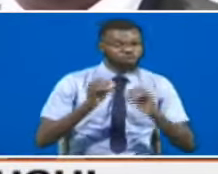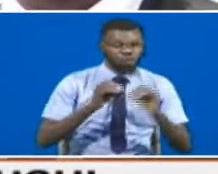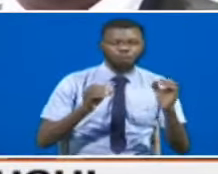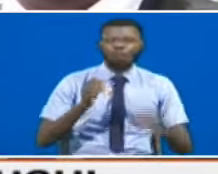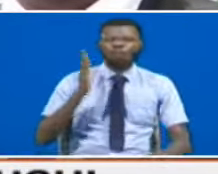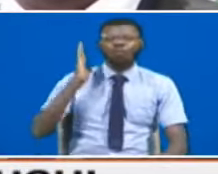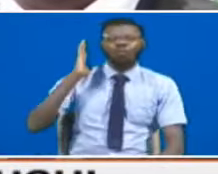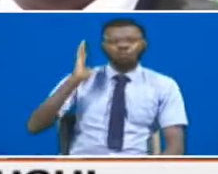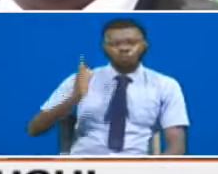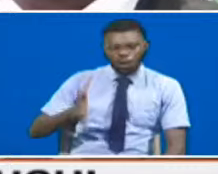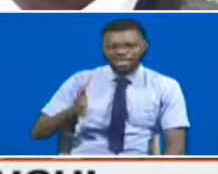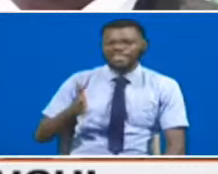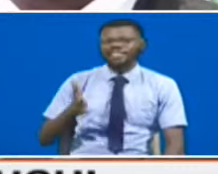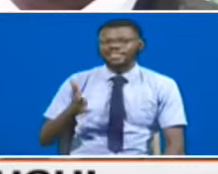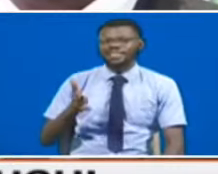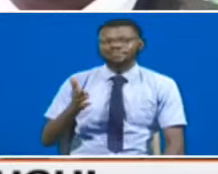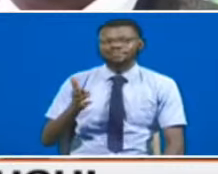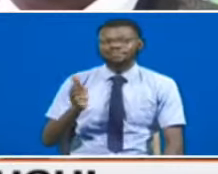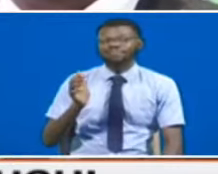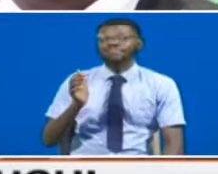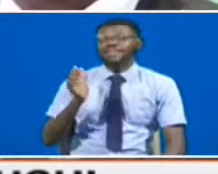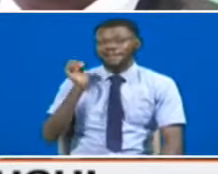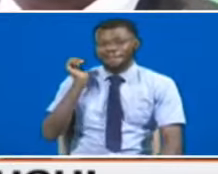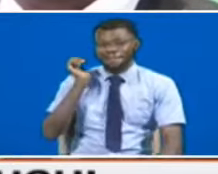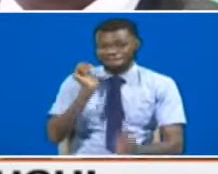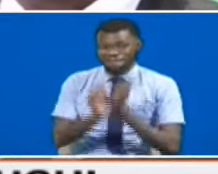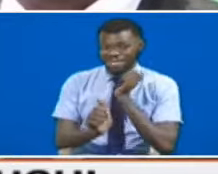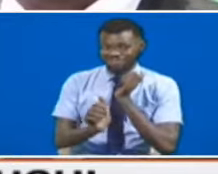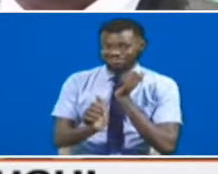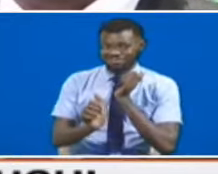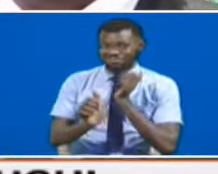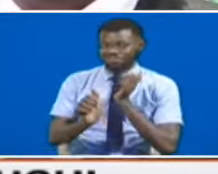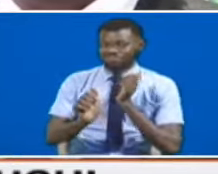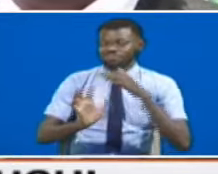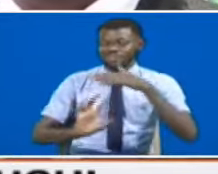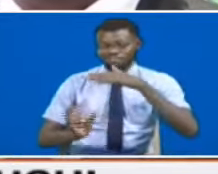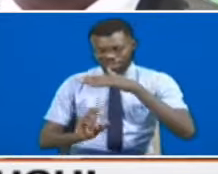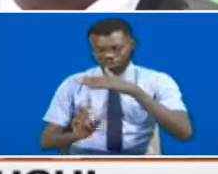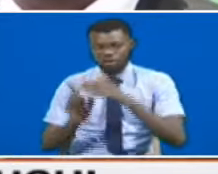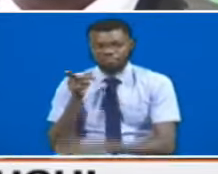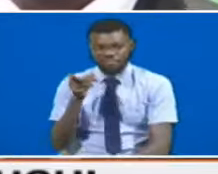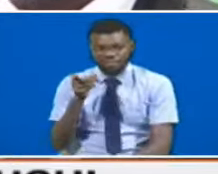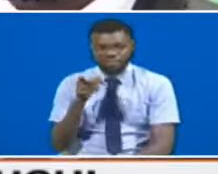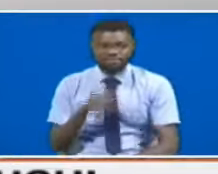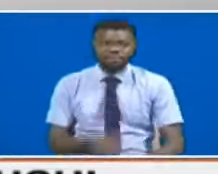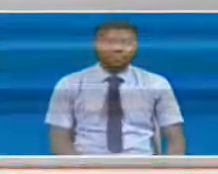against all parties involved and be stored with authority in the matter.